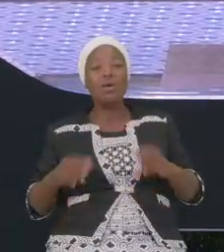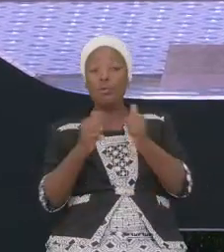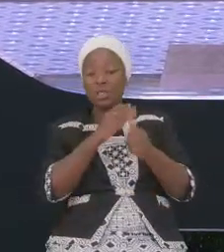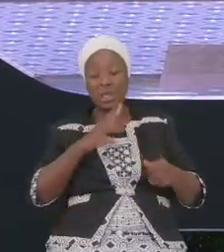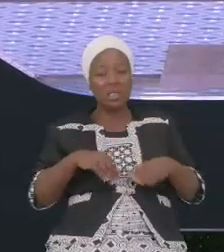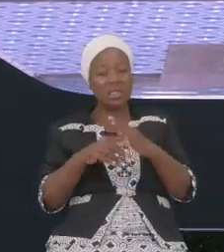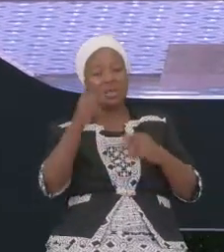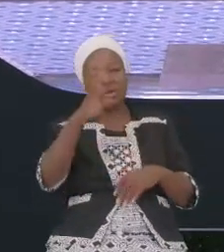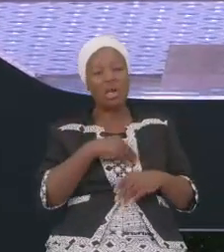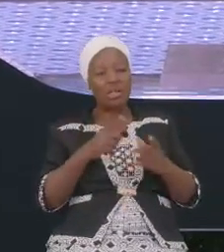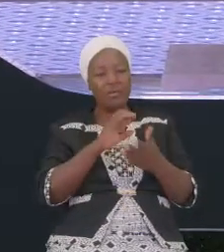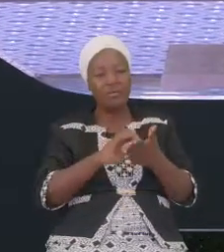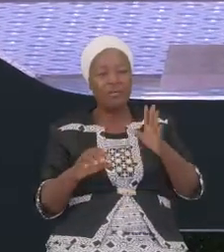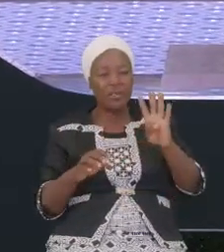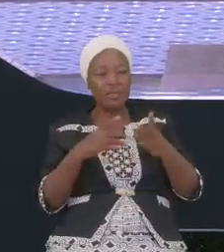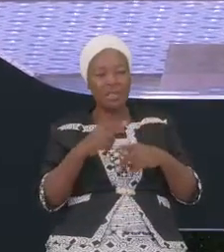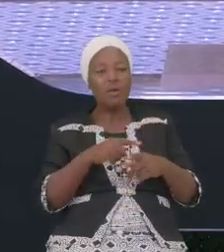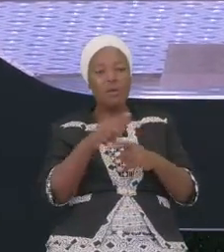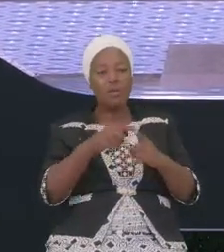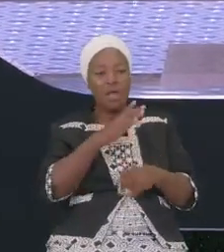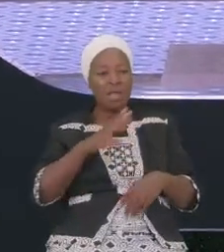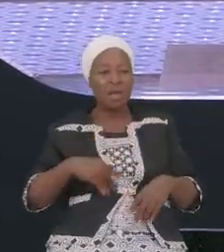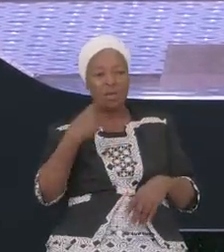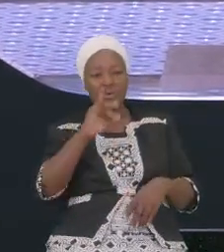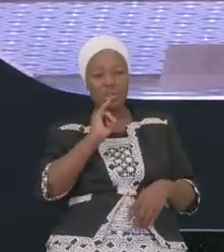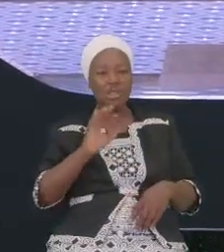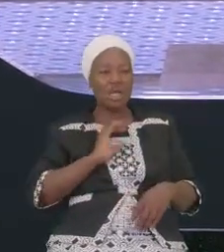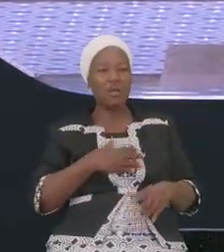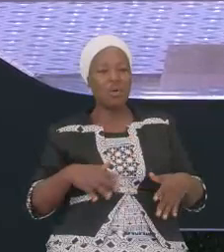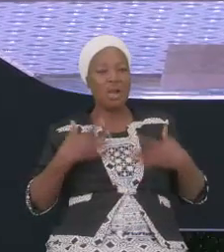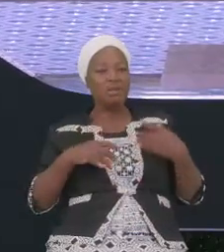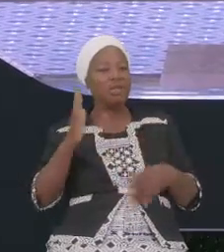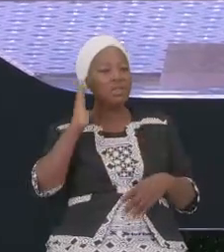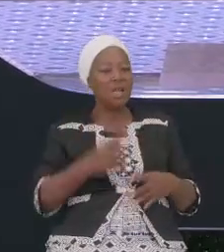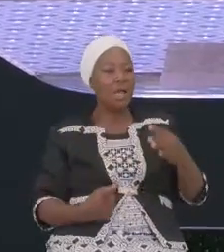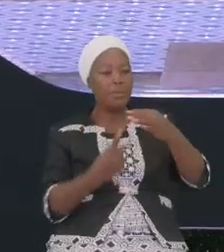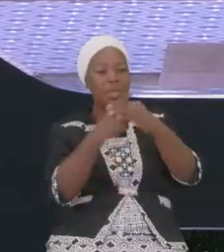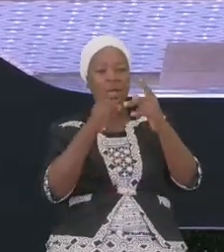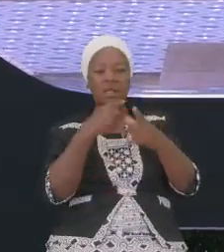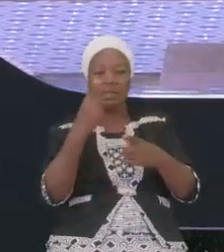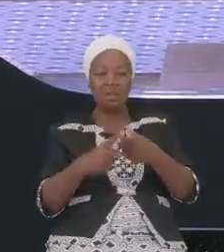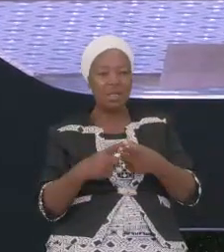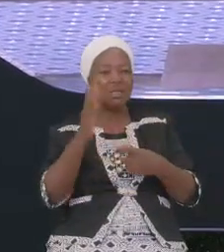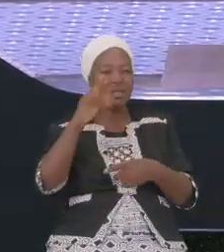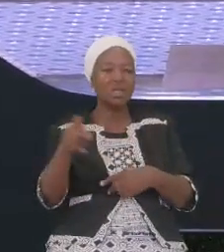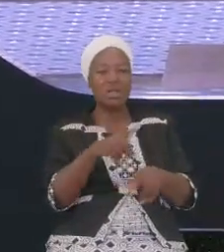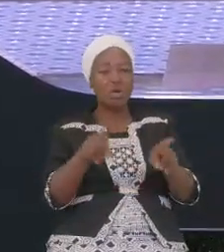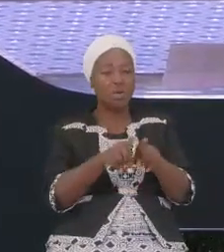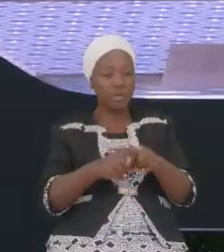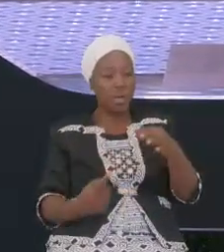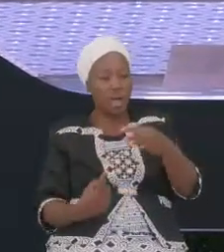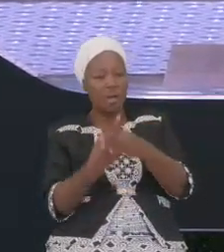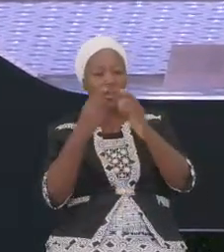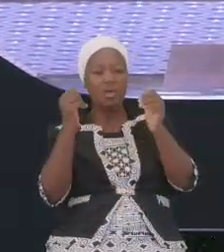says, when Christ, who is our life, shall appear, then shall ye also